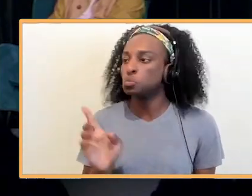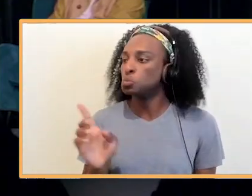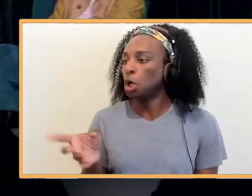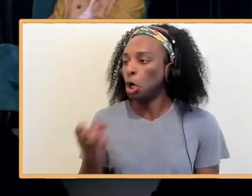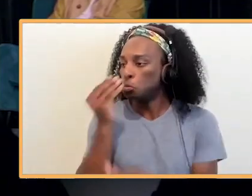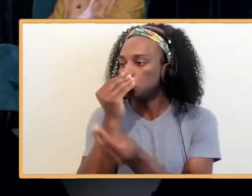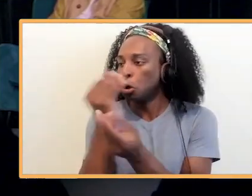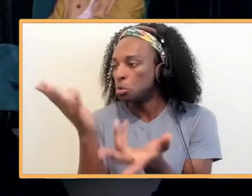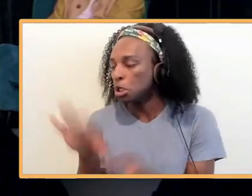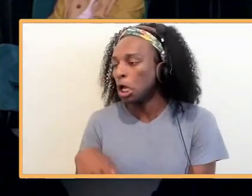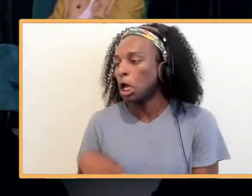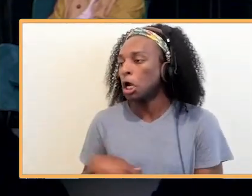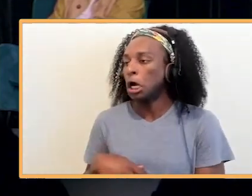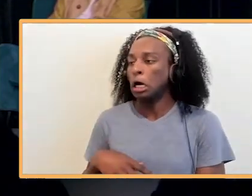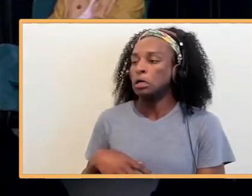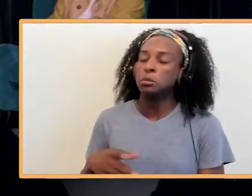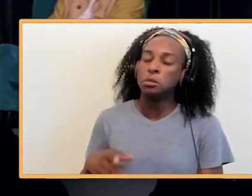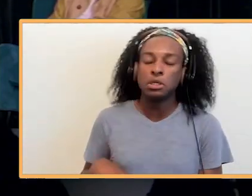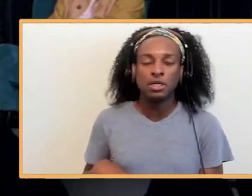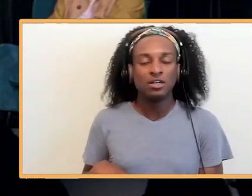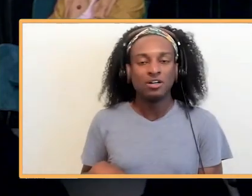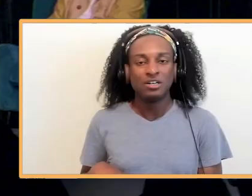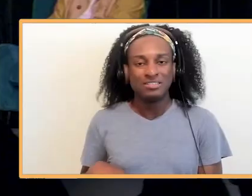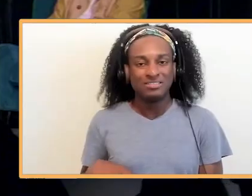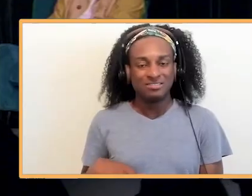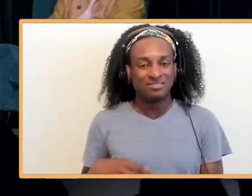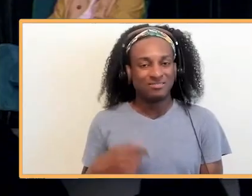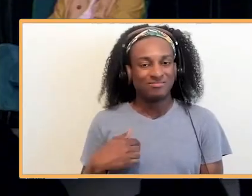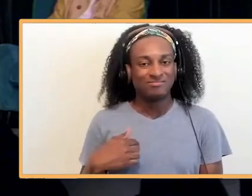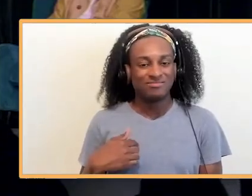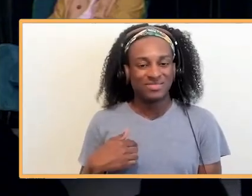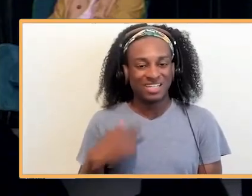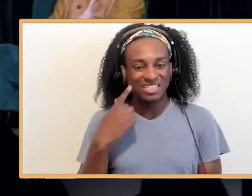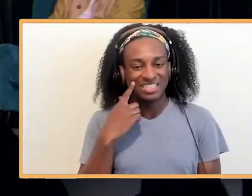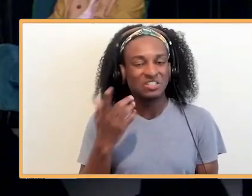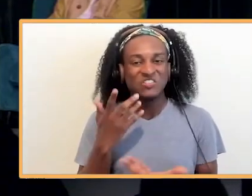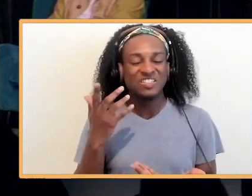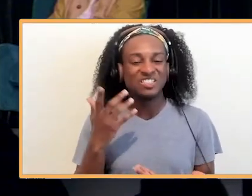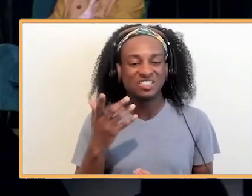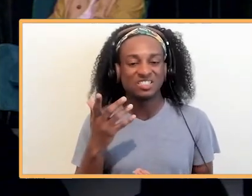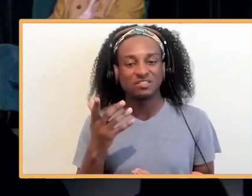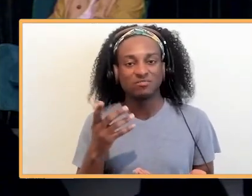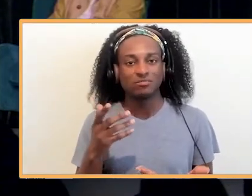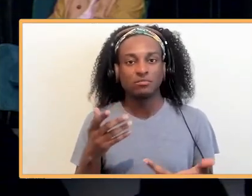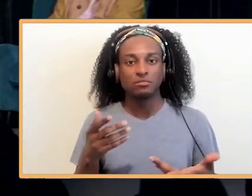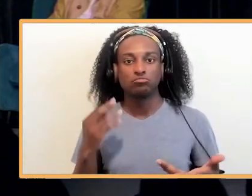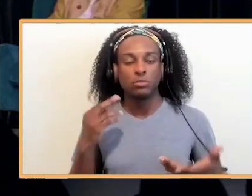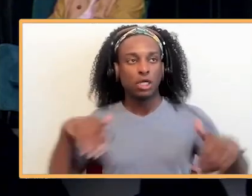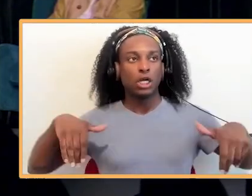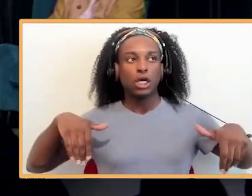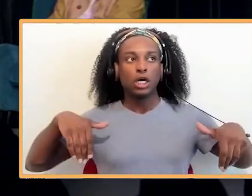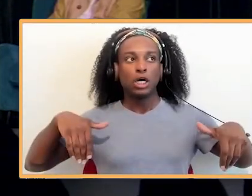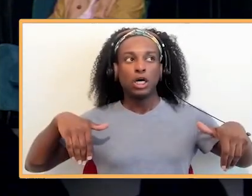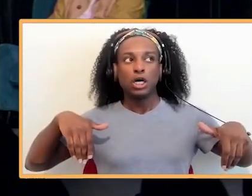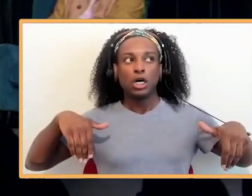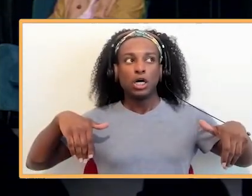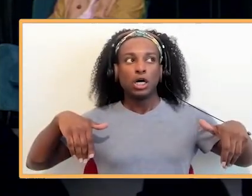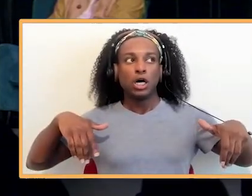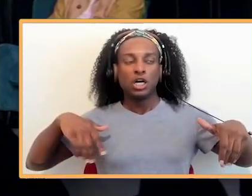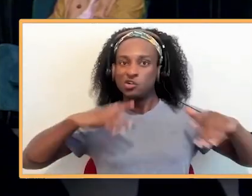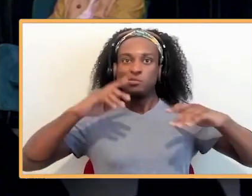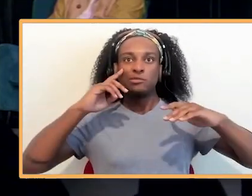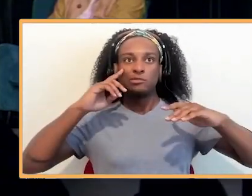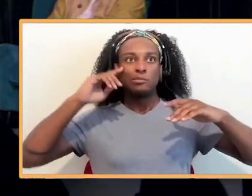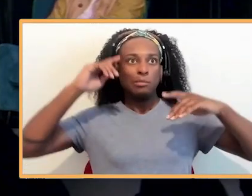but a type of immobility. Just, I hear this word spiraling a lot. I don't know what to do. I don't